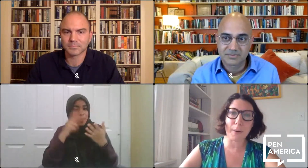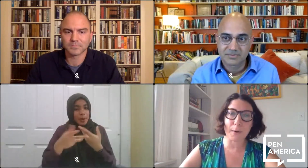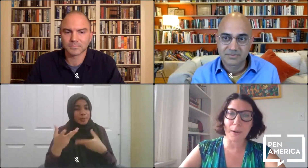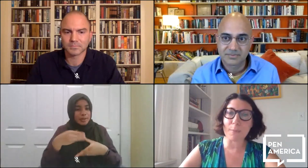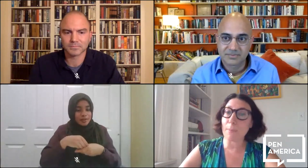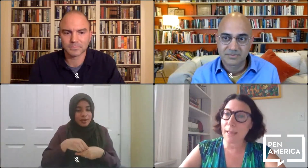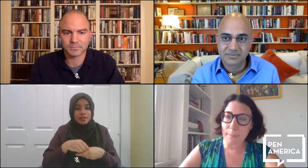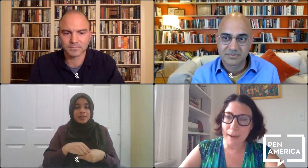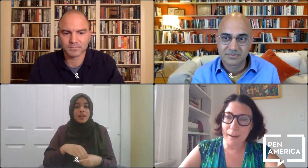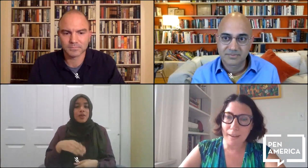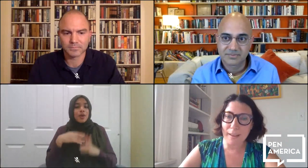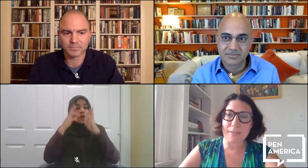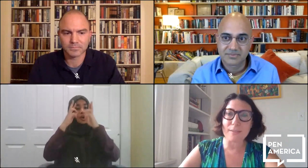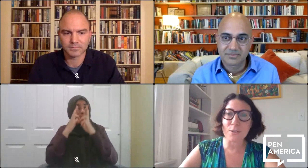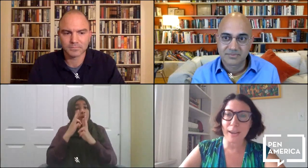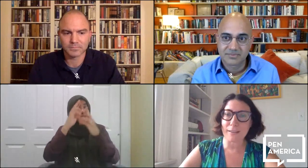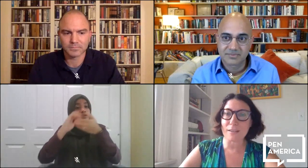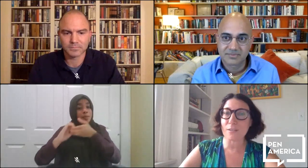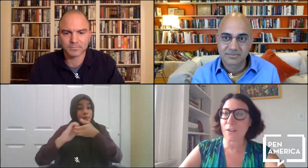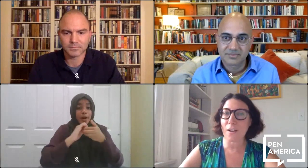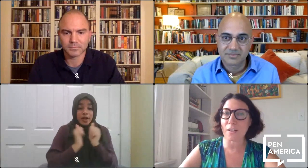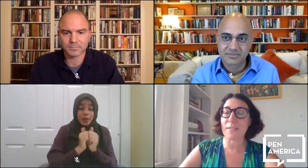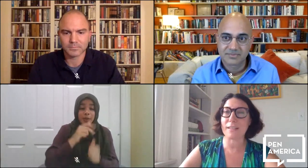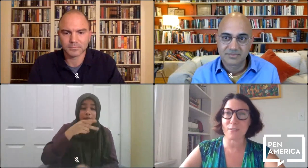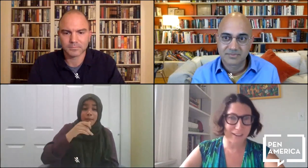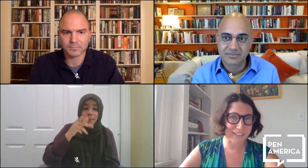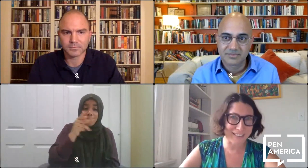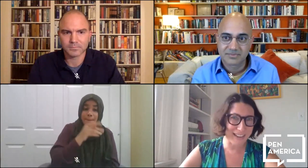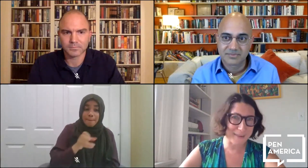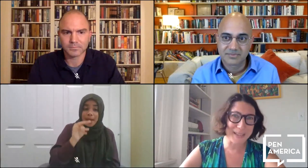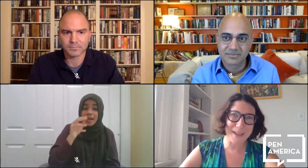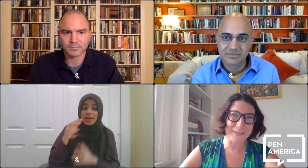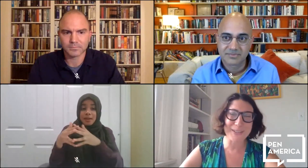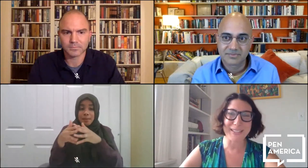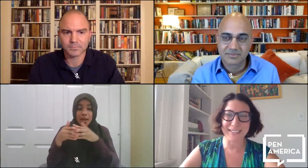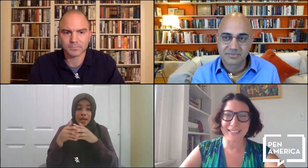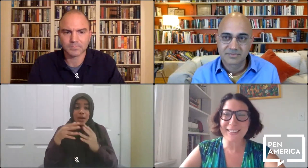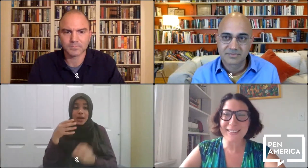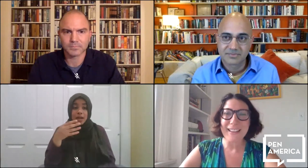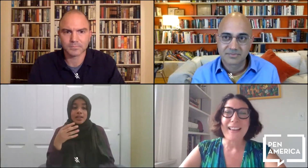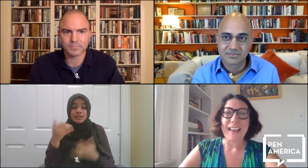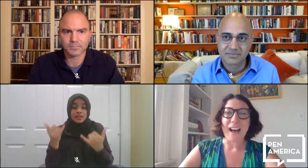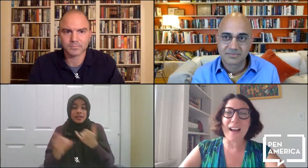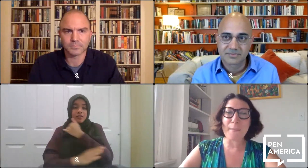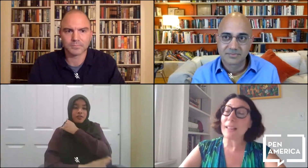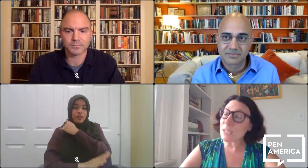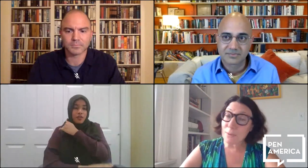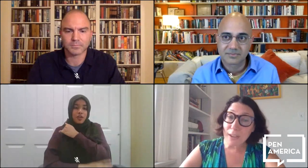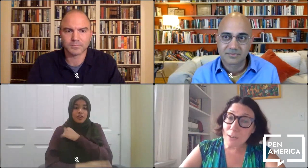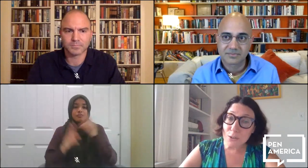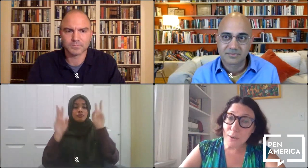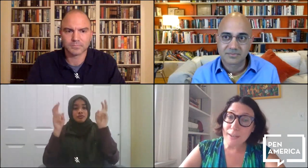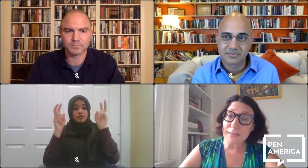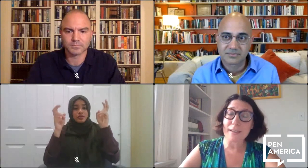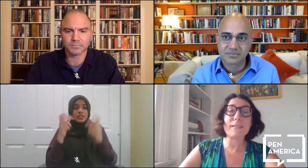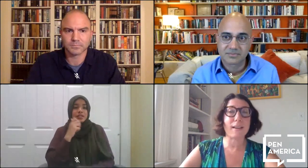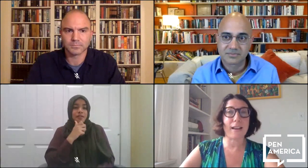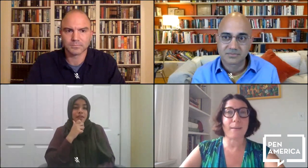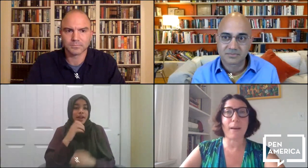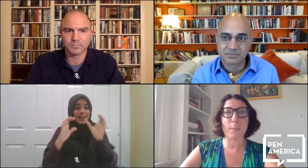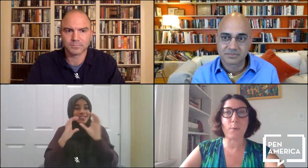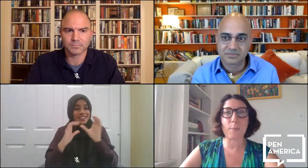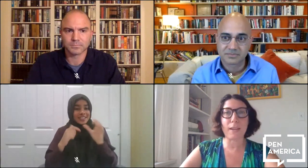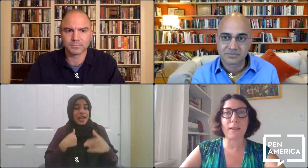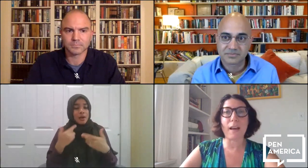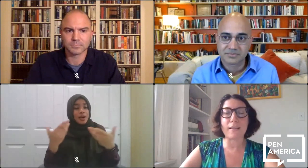to be partnering with PEN America and the Strand this fall on these vital and timely conversations. I'd like to invite you to join us the next